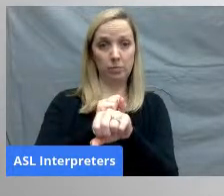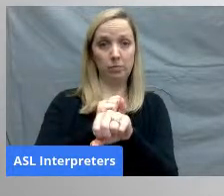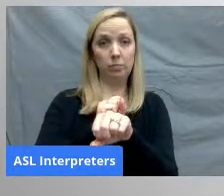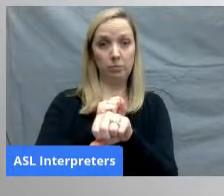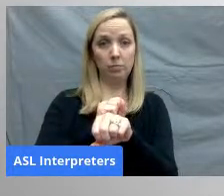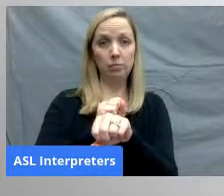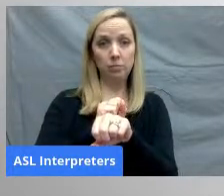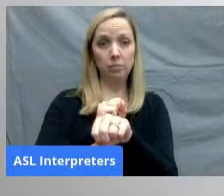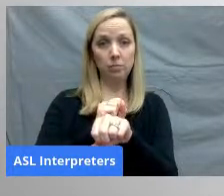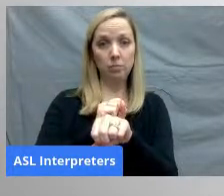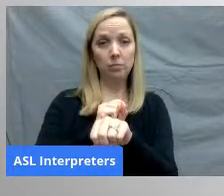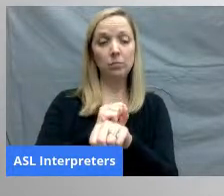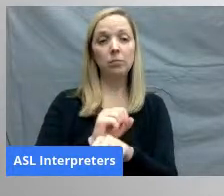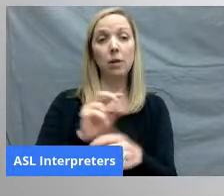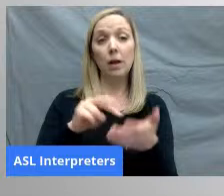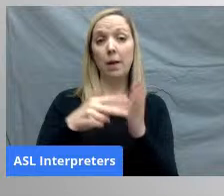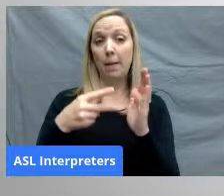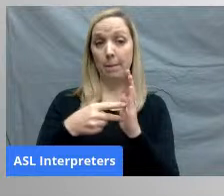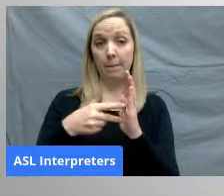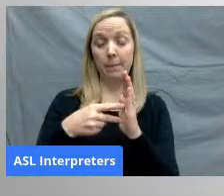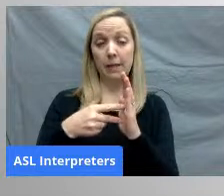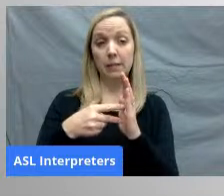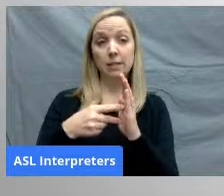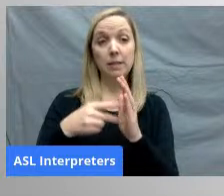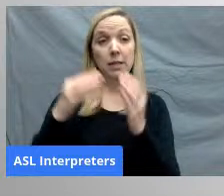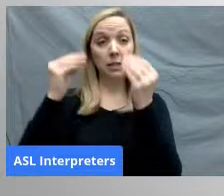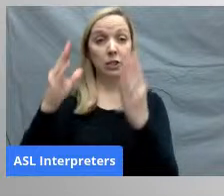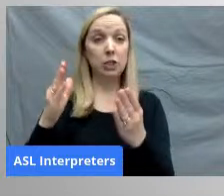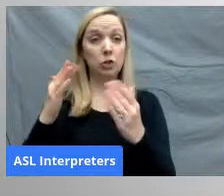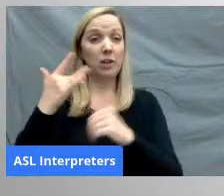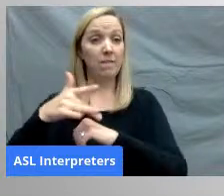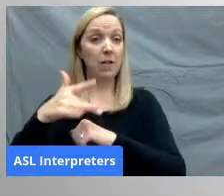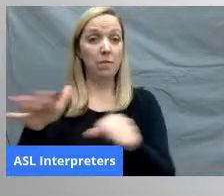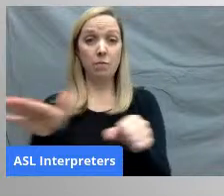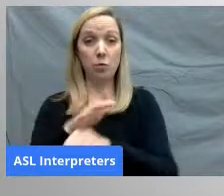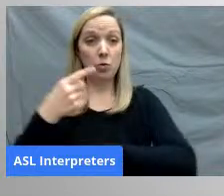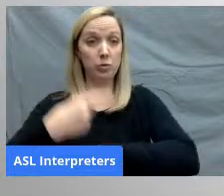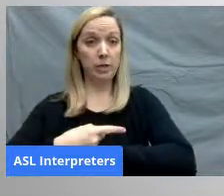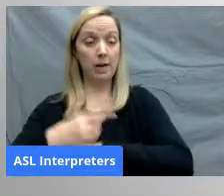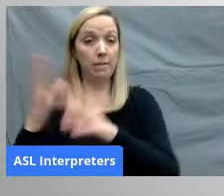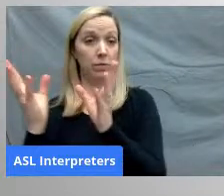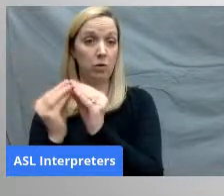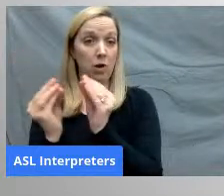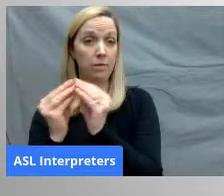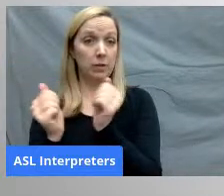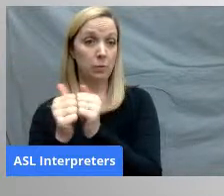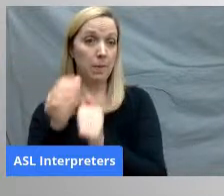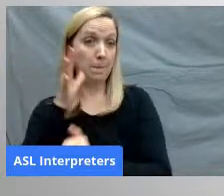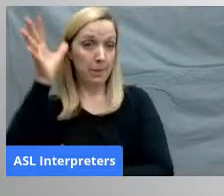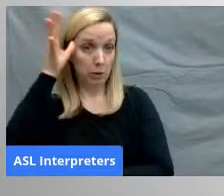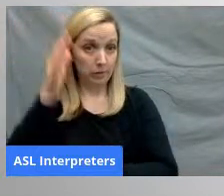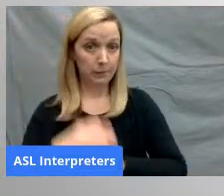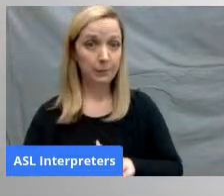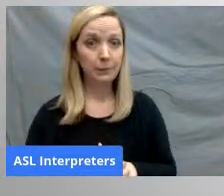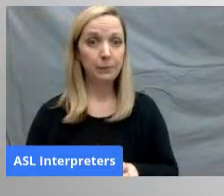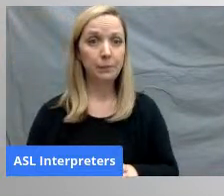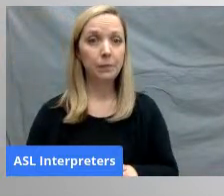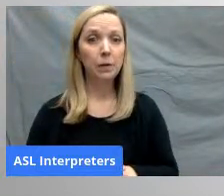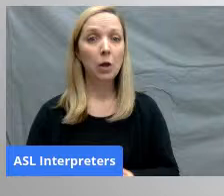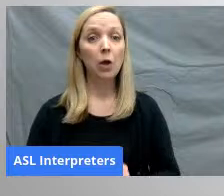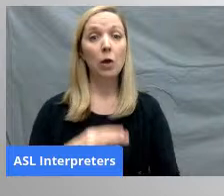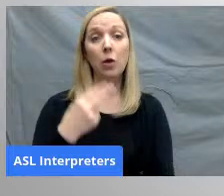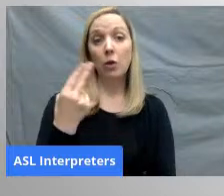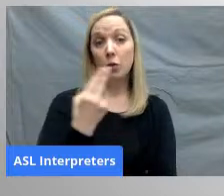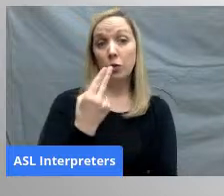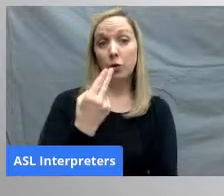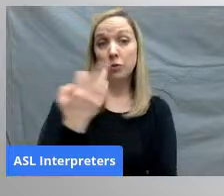day to have a conference on that asynchronous day. On Thursday and